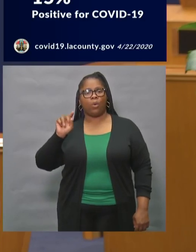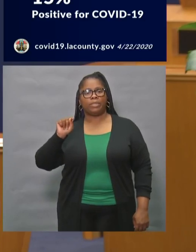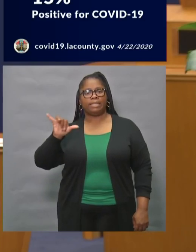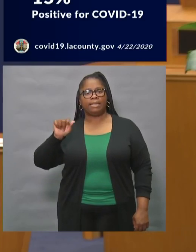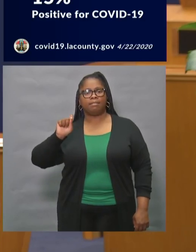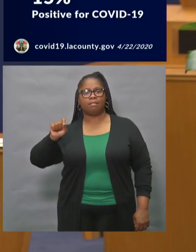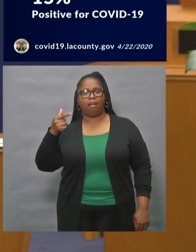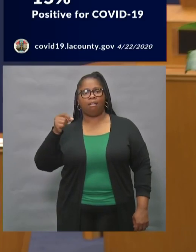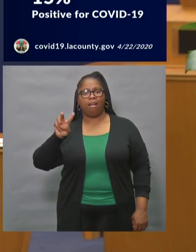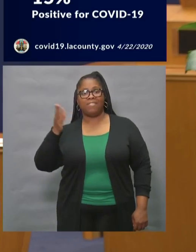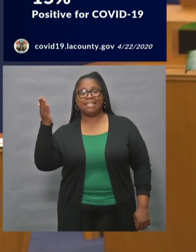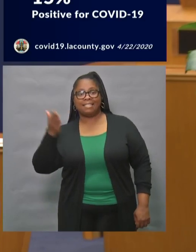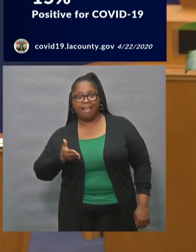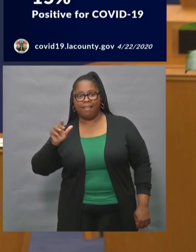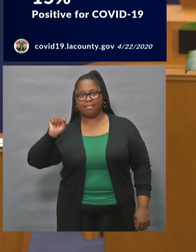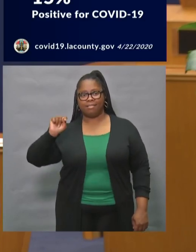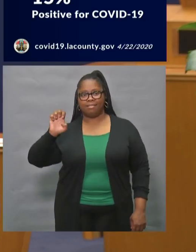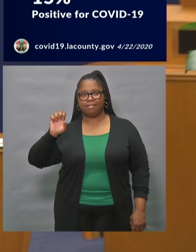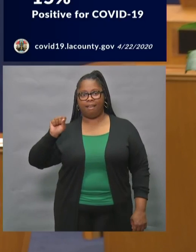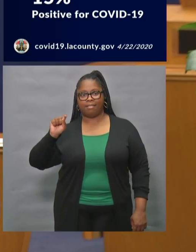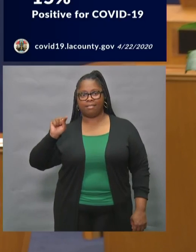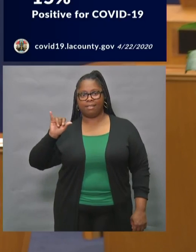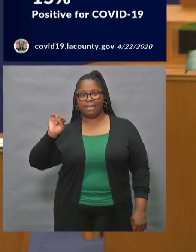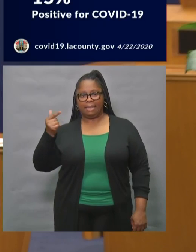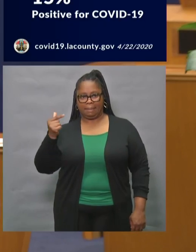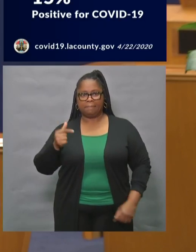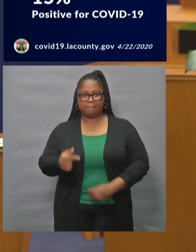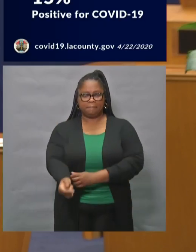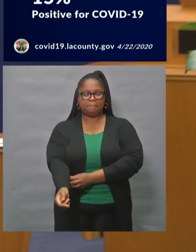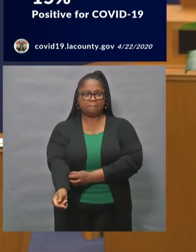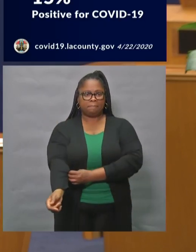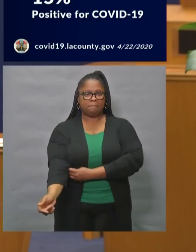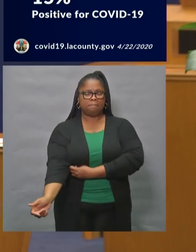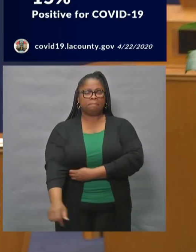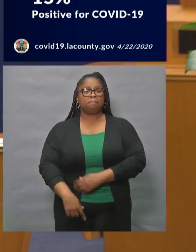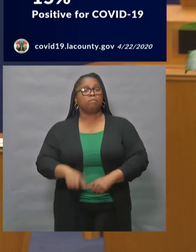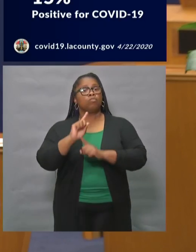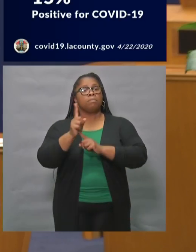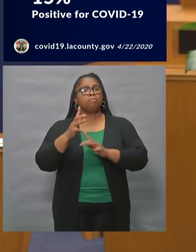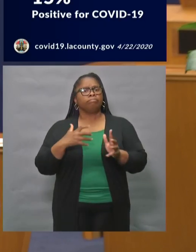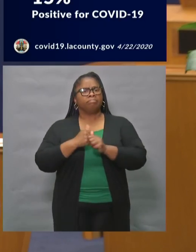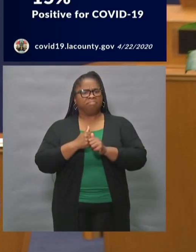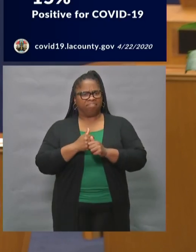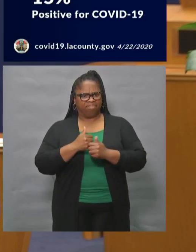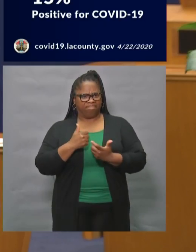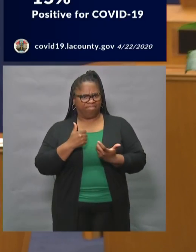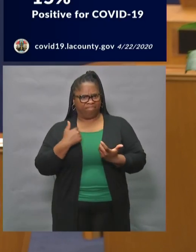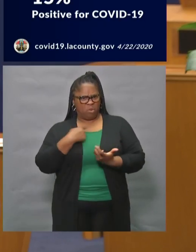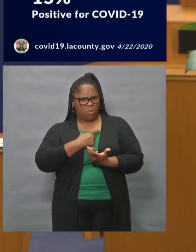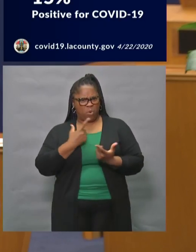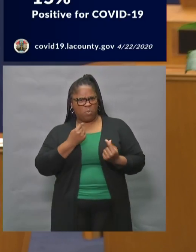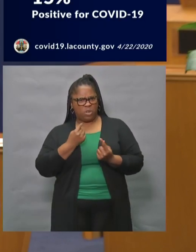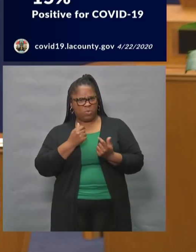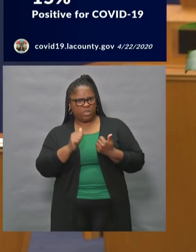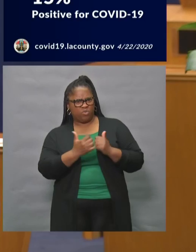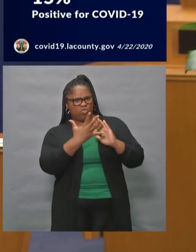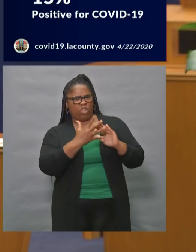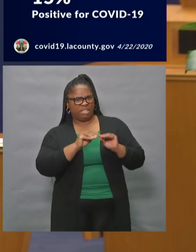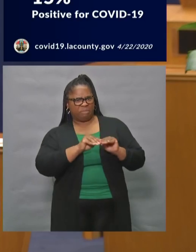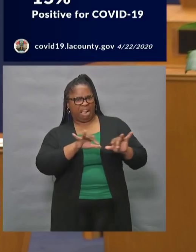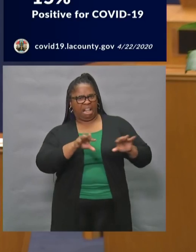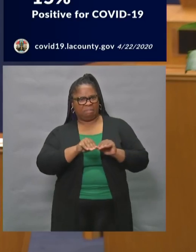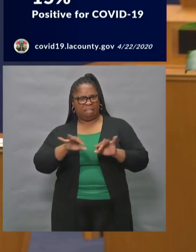covid19.lacounty.gov/testing. I wanted to spend a minute just giving an update on the steps we're taking to address the increasing number of outbreaks